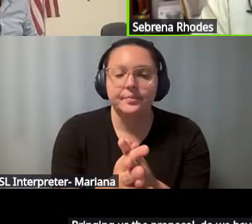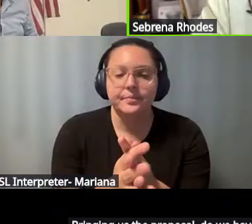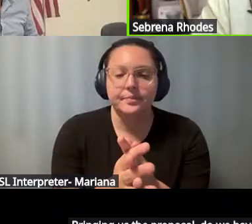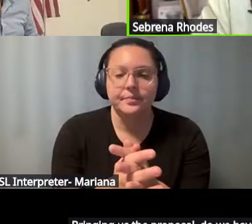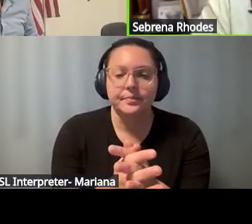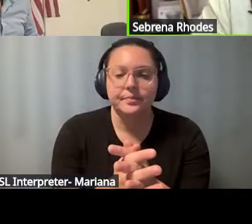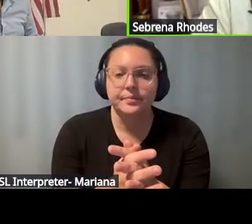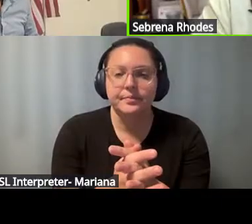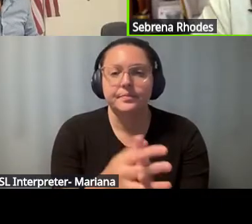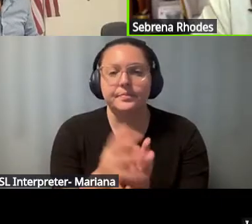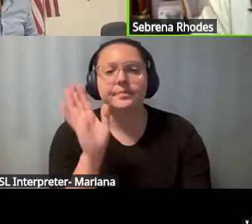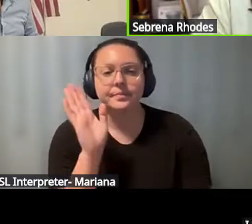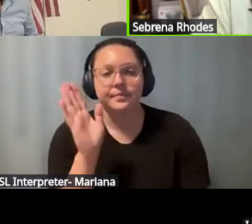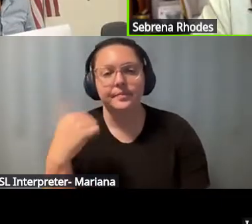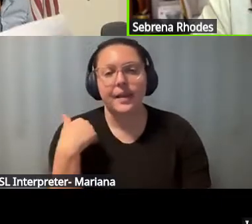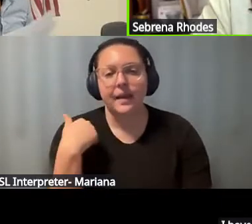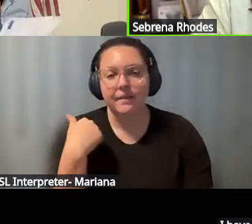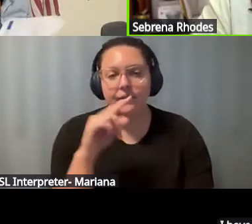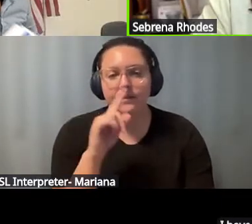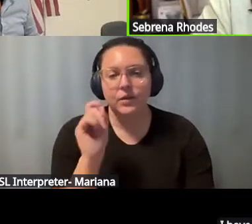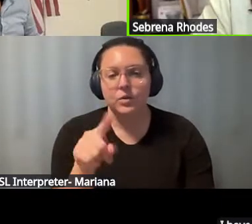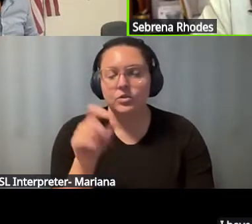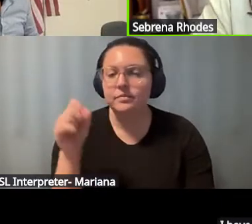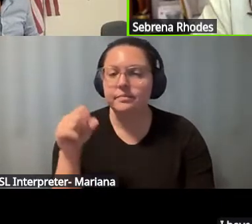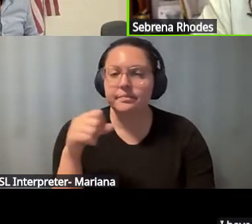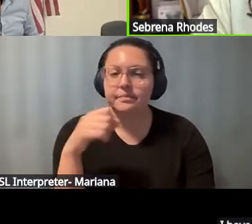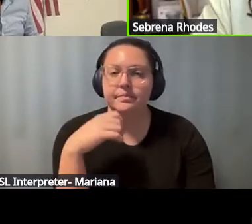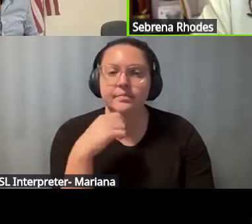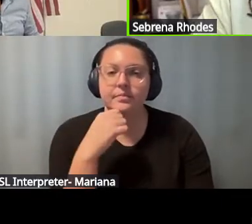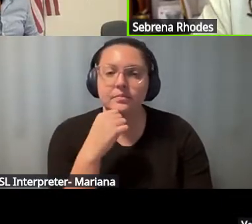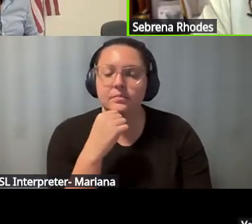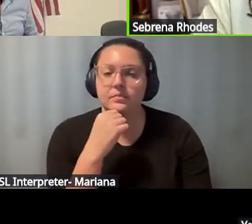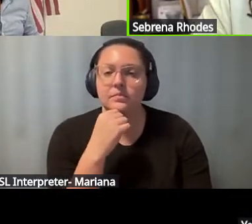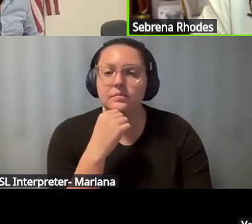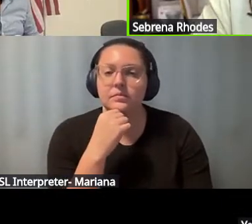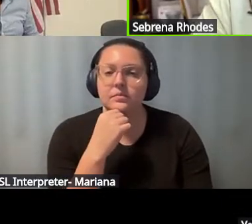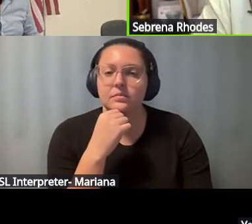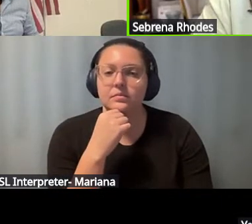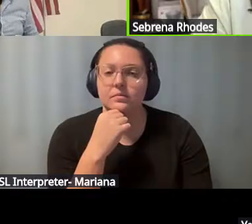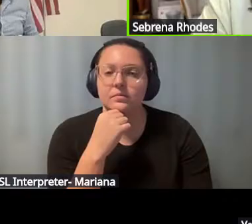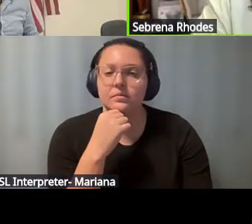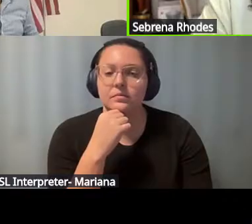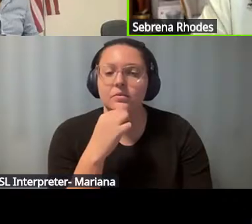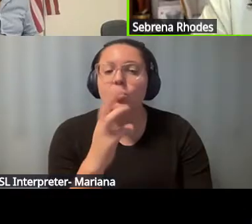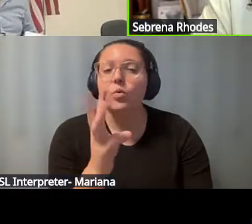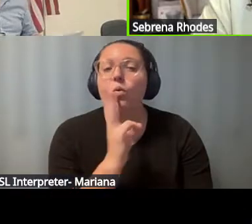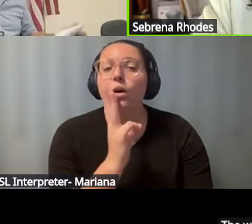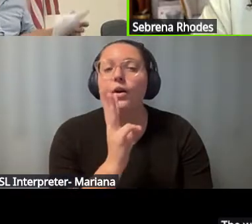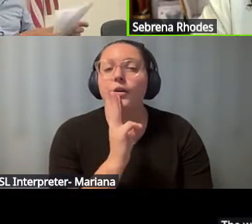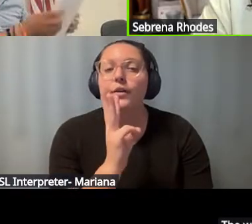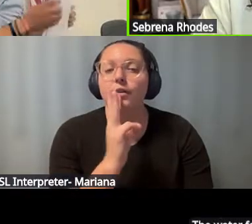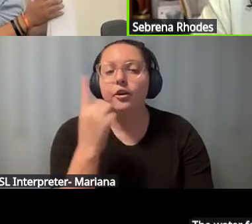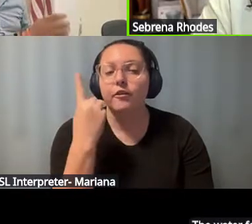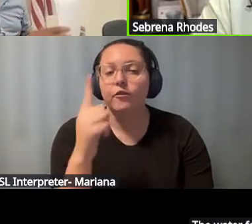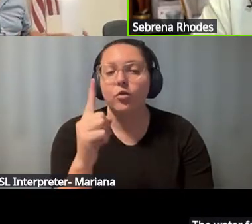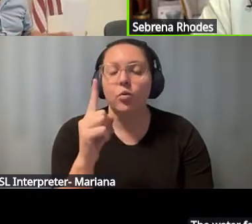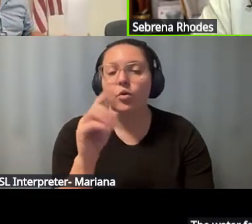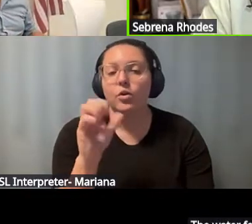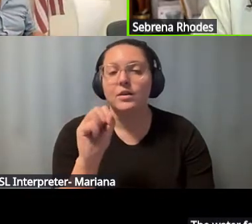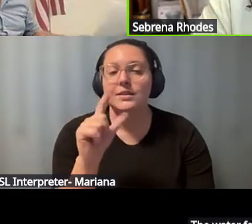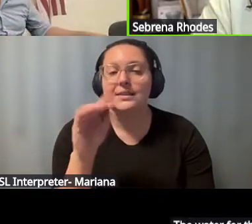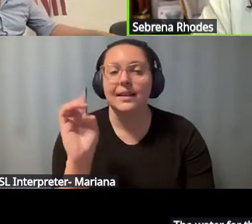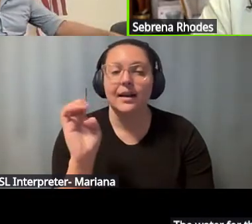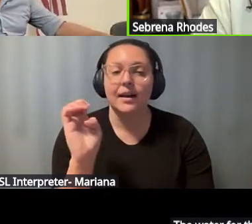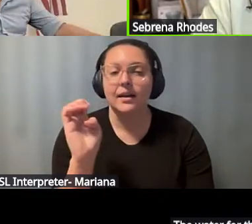I have a question. Yes, sure. The water for the water slide, how